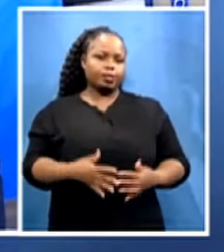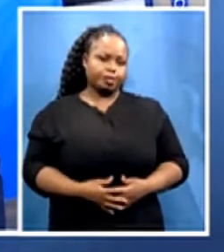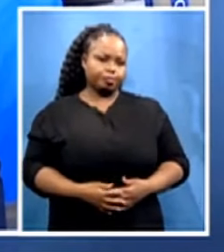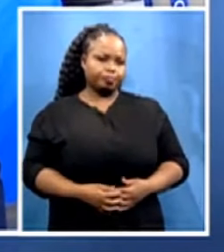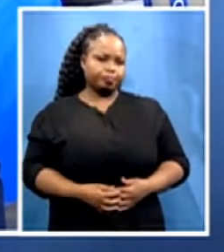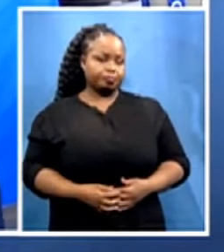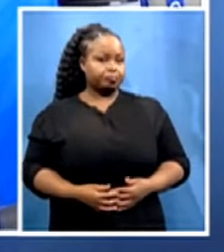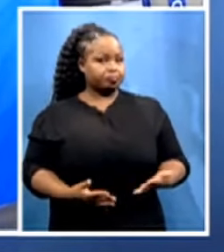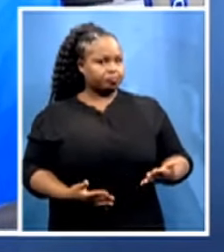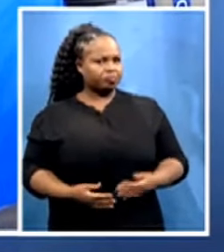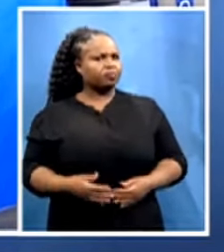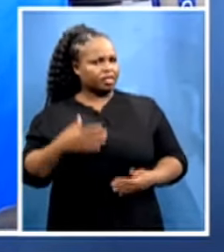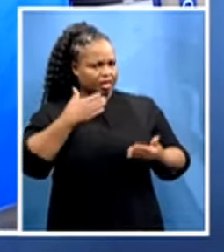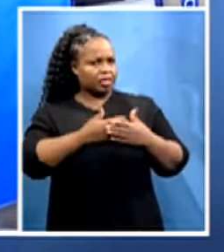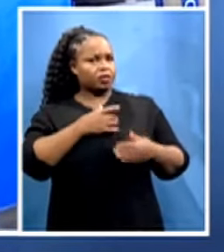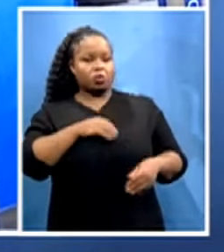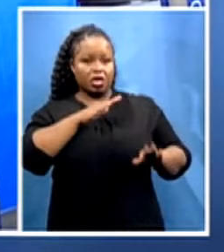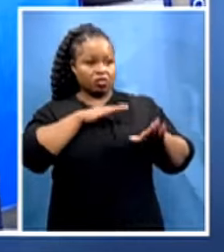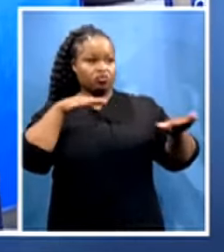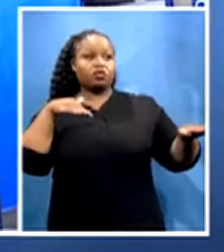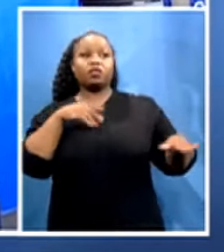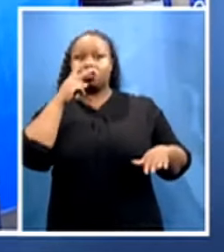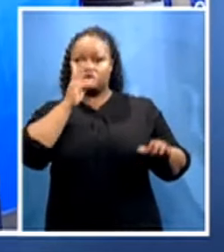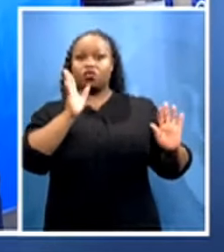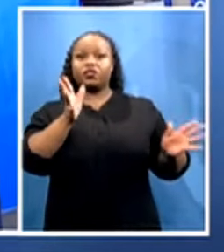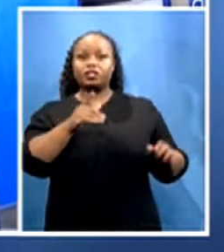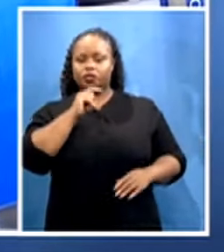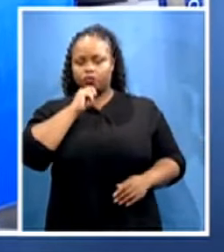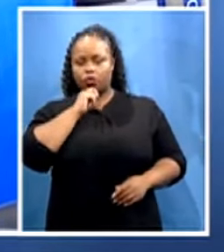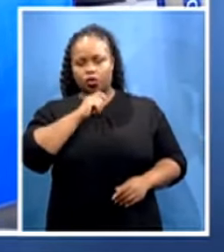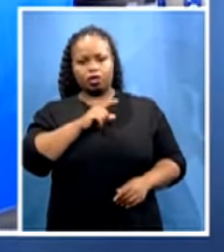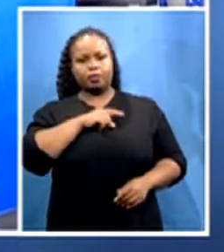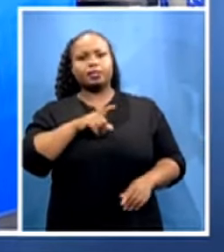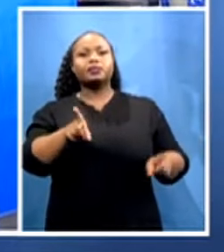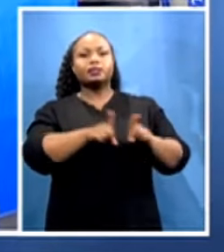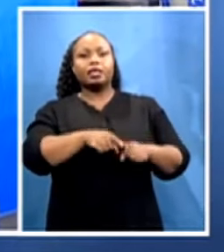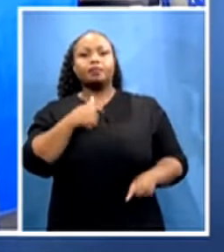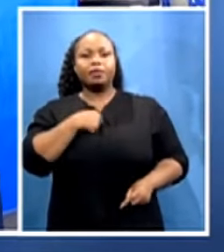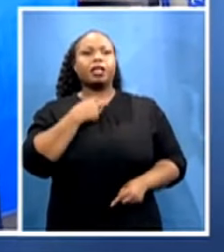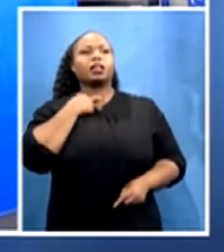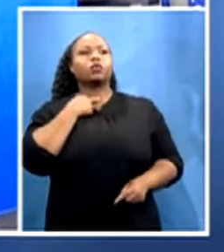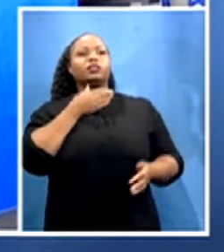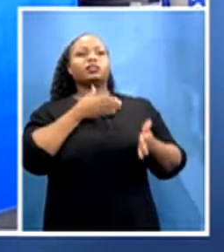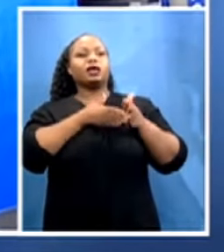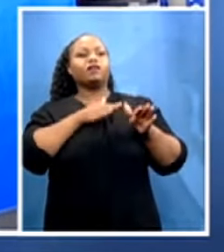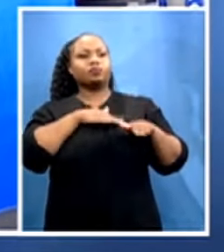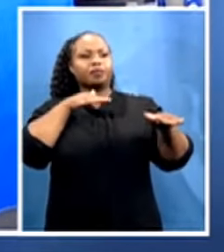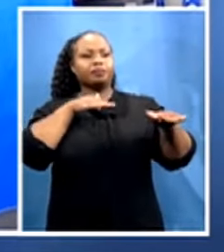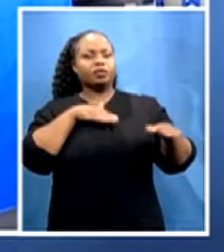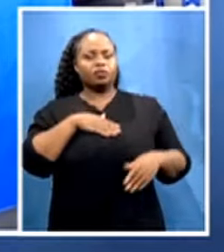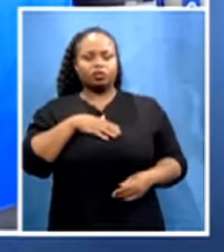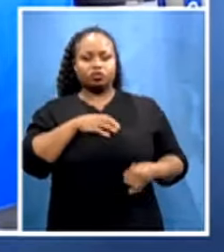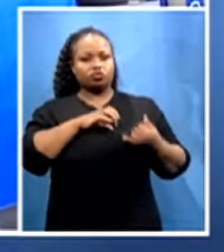traffic jam this morning. I personally got caught in that, so it was a nightmare getting through there. You can get a sense of